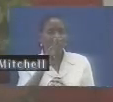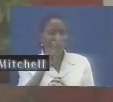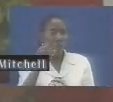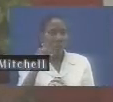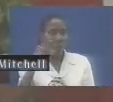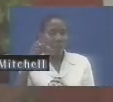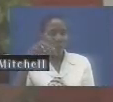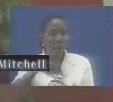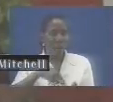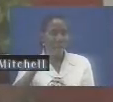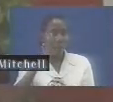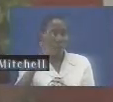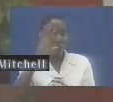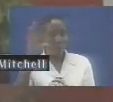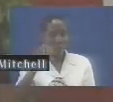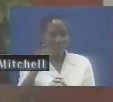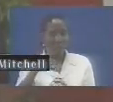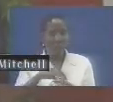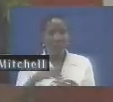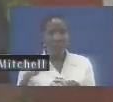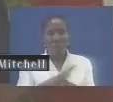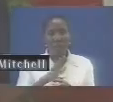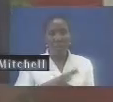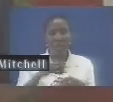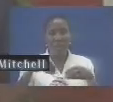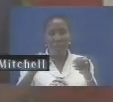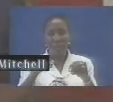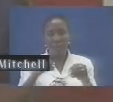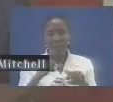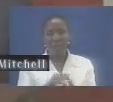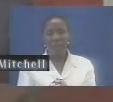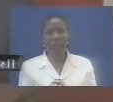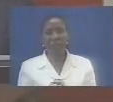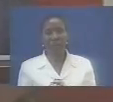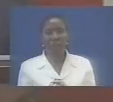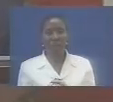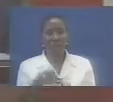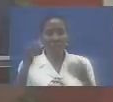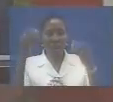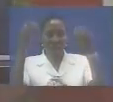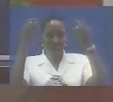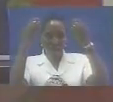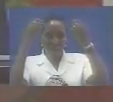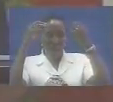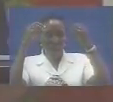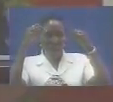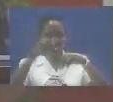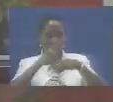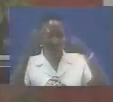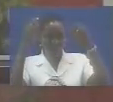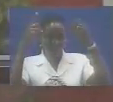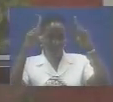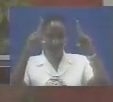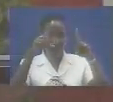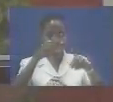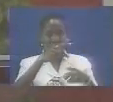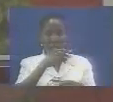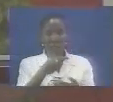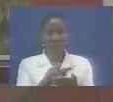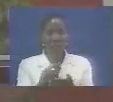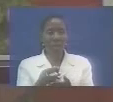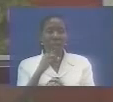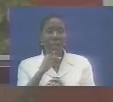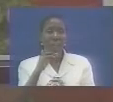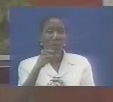of the total expenditure. The Ministry of Education and Resources, and we are proud to say, is